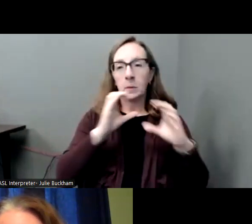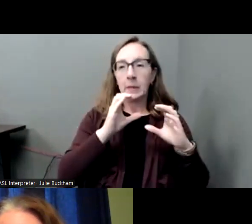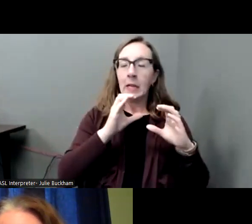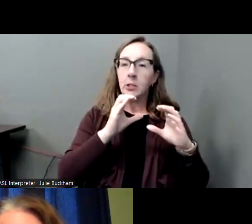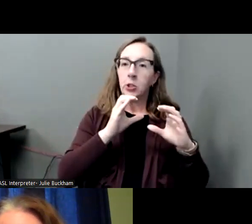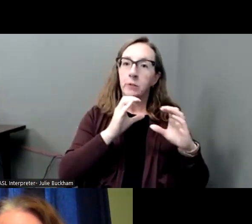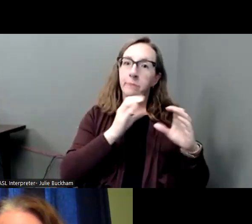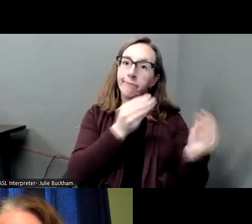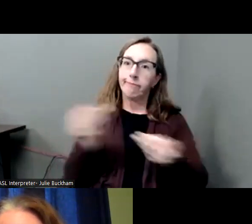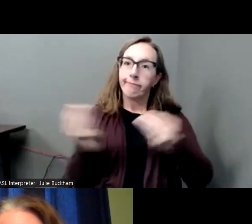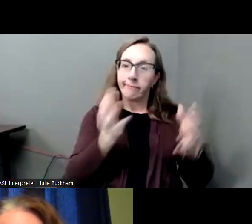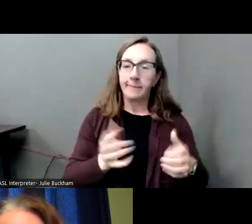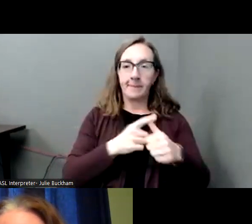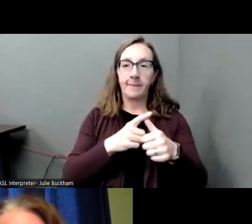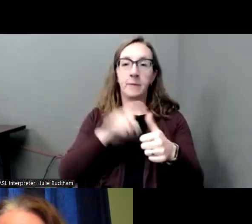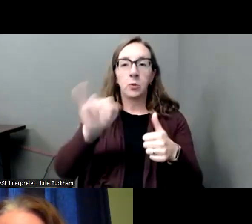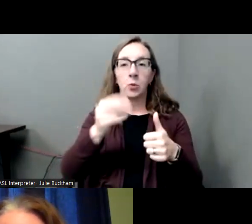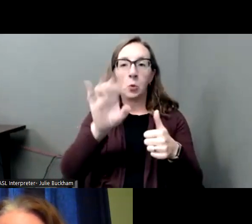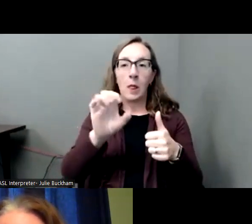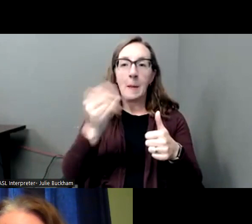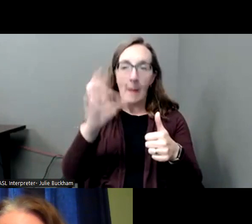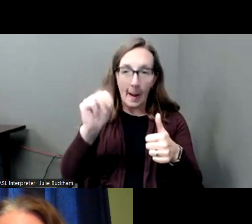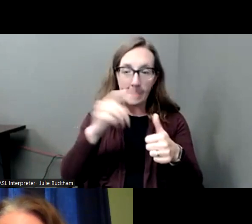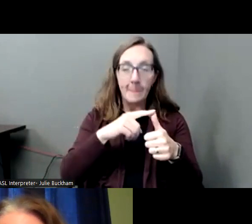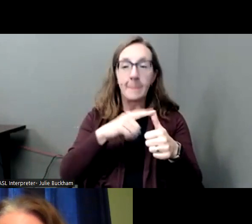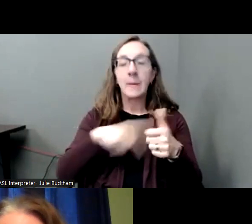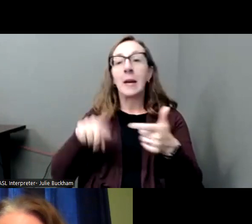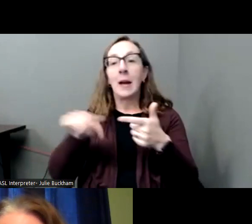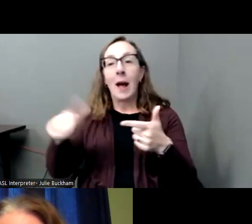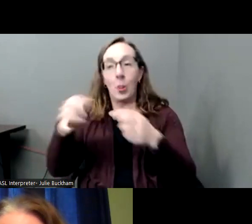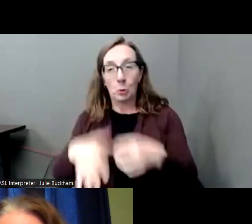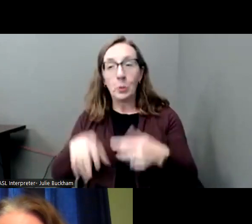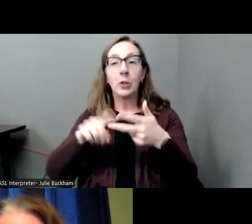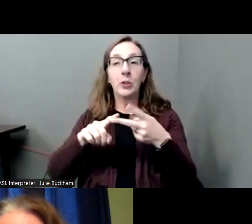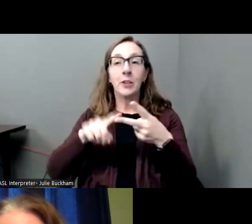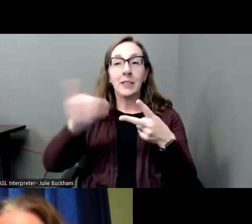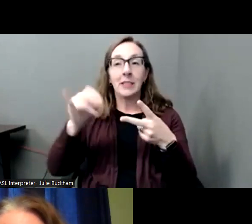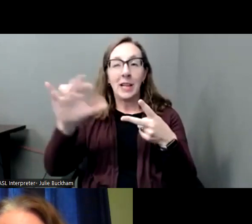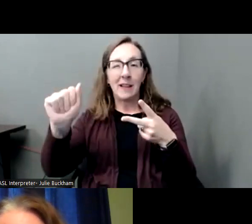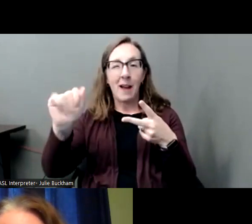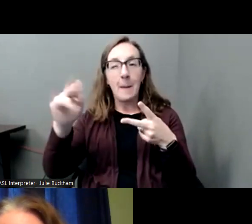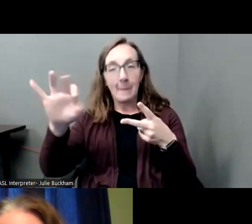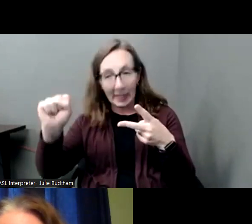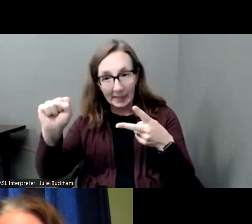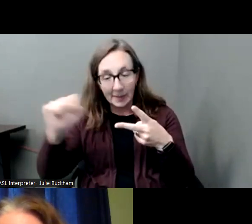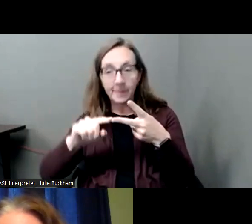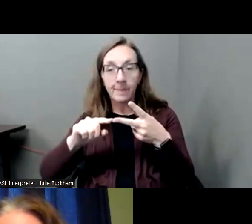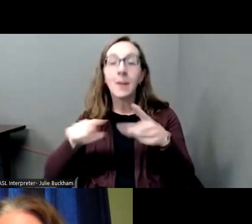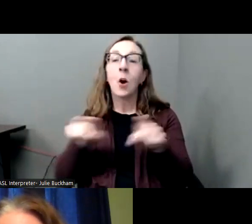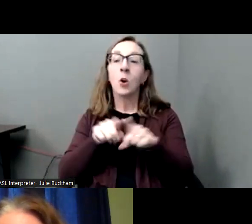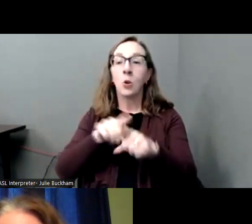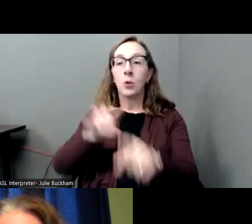Julie Buckham and Jessica Mingus as our ASL interpreters. And we have Jenny